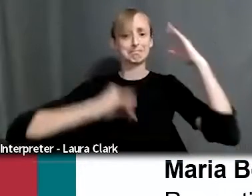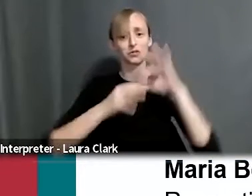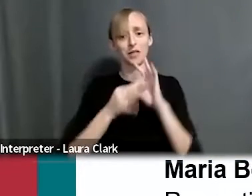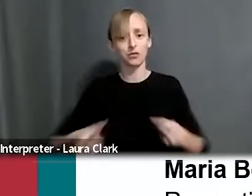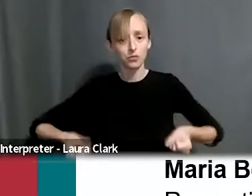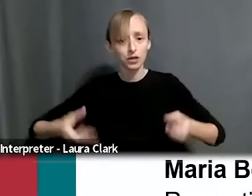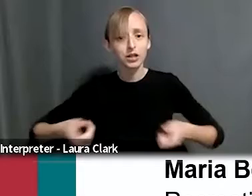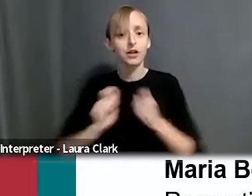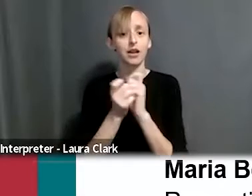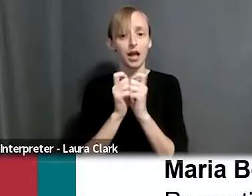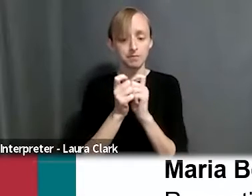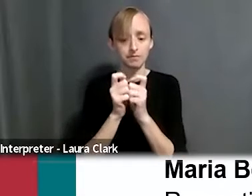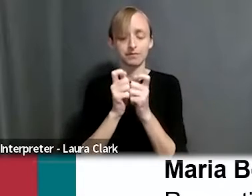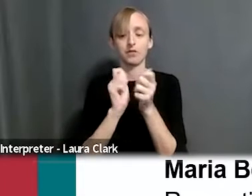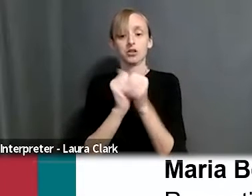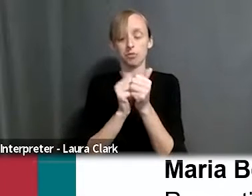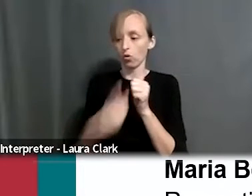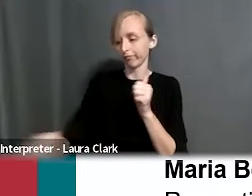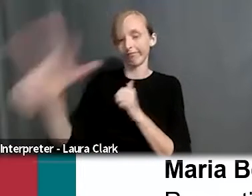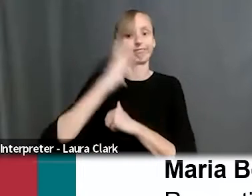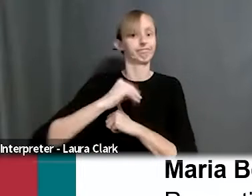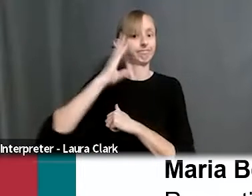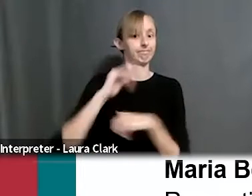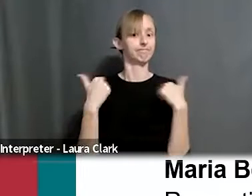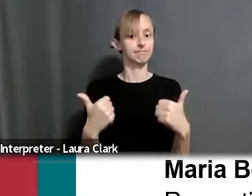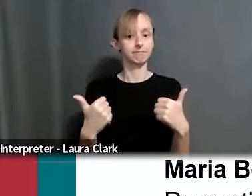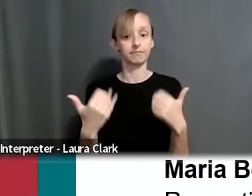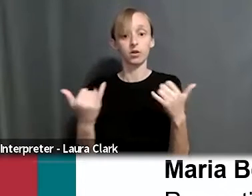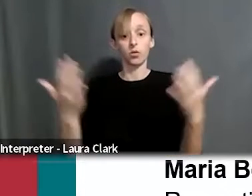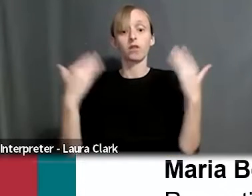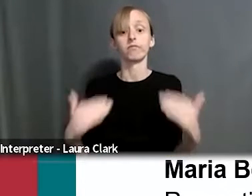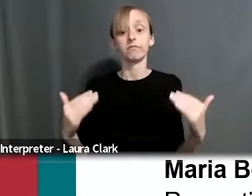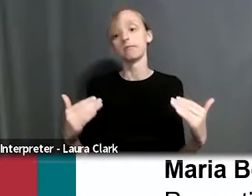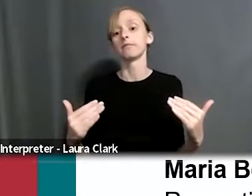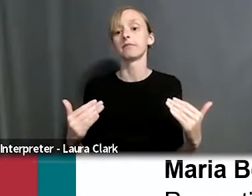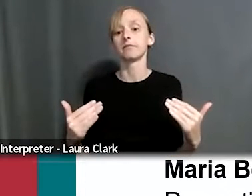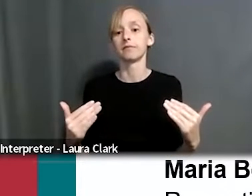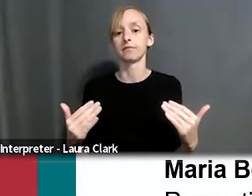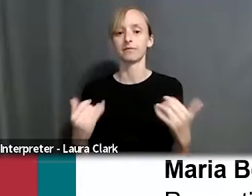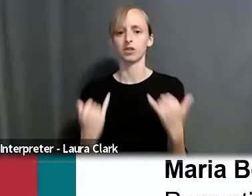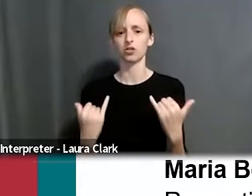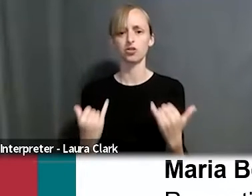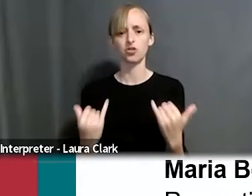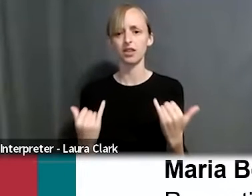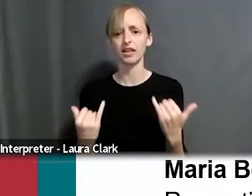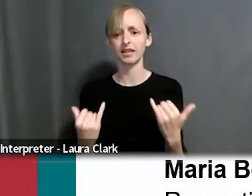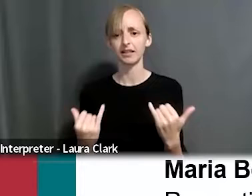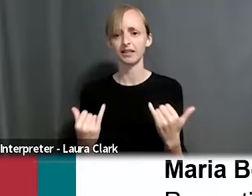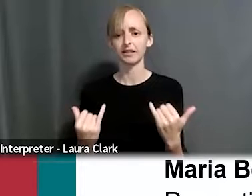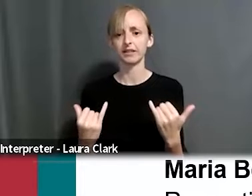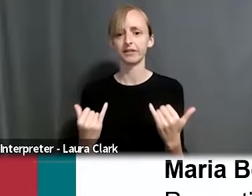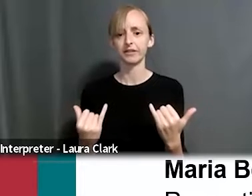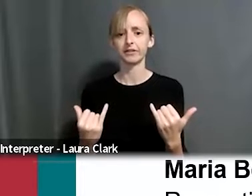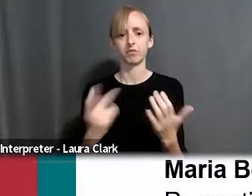sports. And I guess that brings us to what is currently offered from